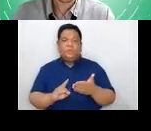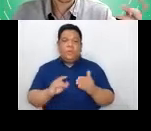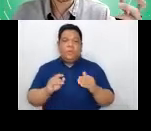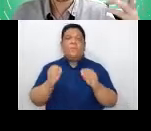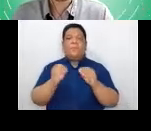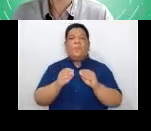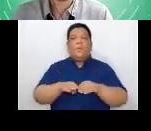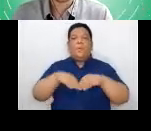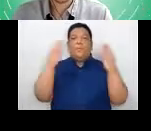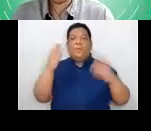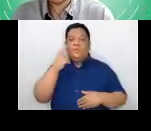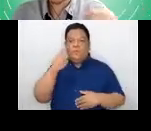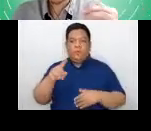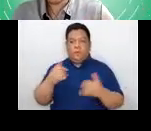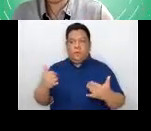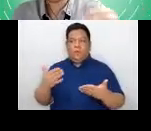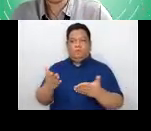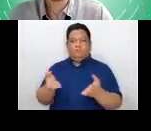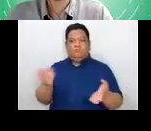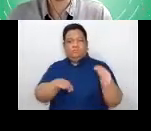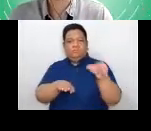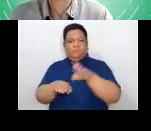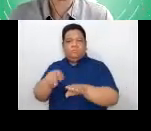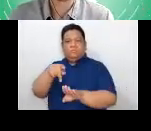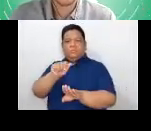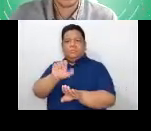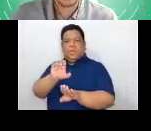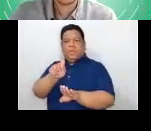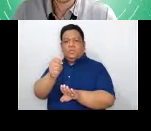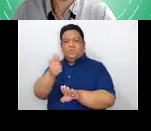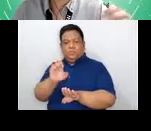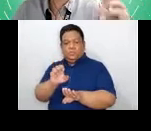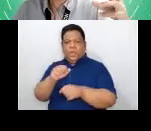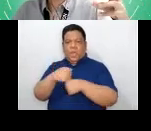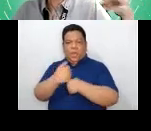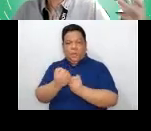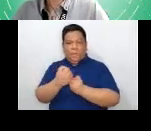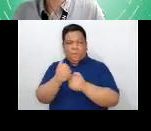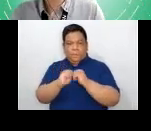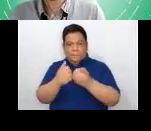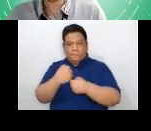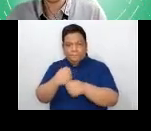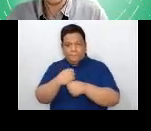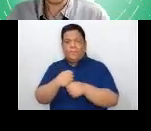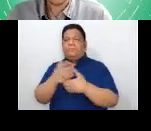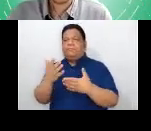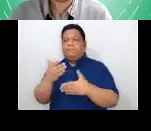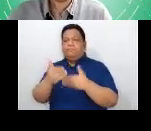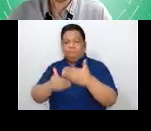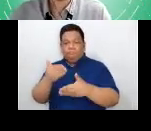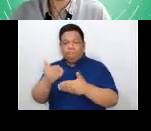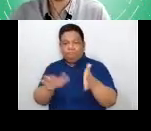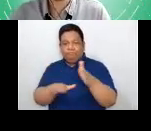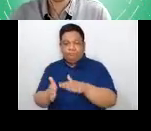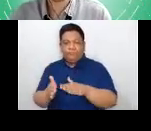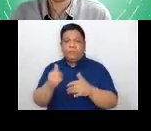age for packaging. It opened up a new age for what people can do in manufacture. And then you combine it with new processes, like, for example, being